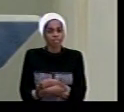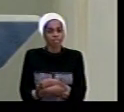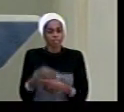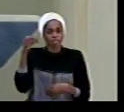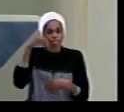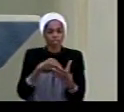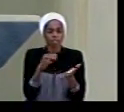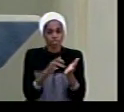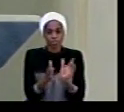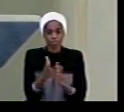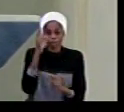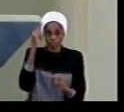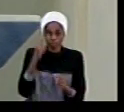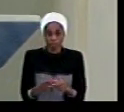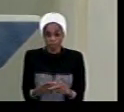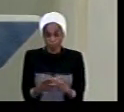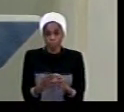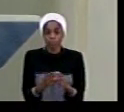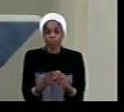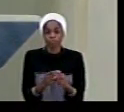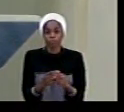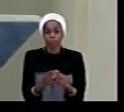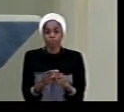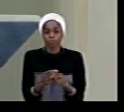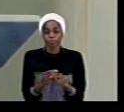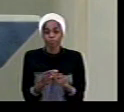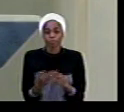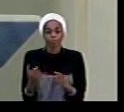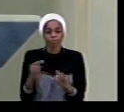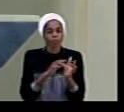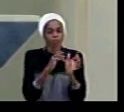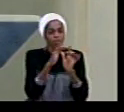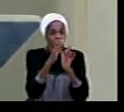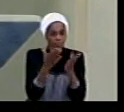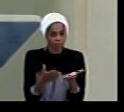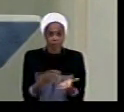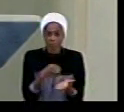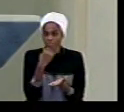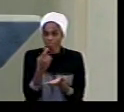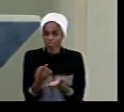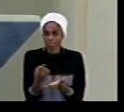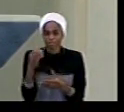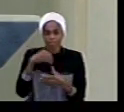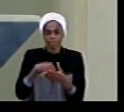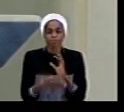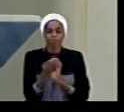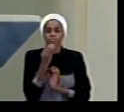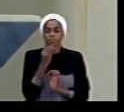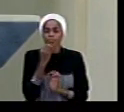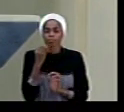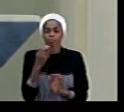of Jesus Christ. The Bible says in Hebrews